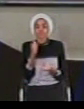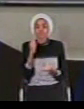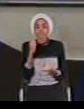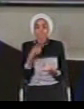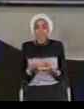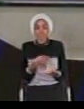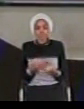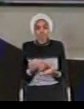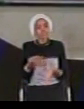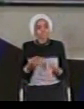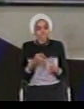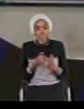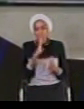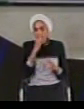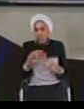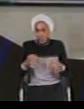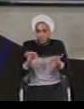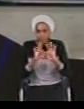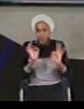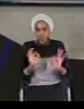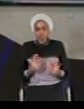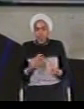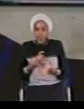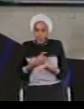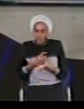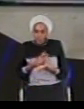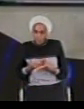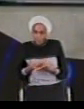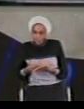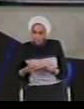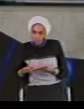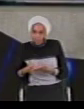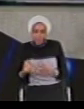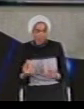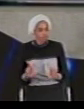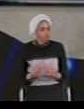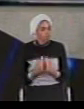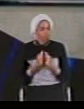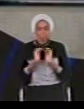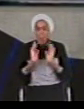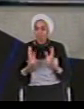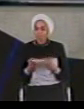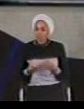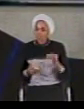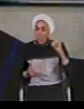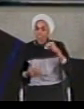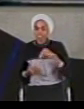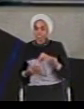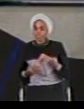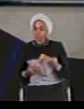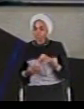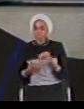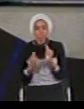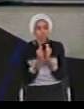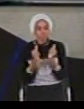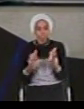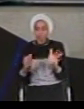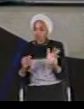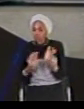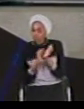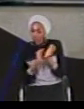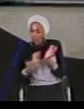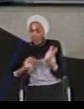remain precious, pure, without addition, without